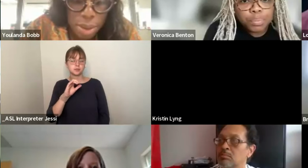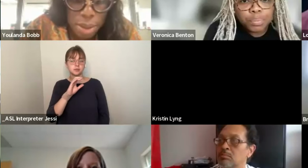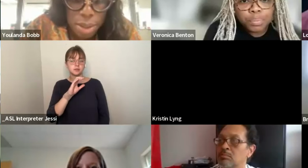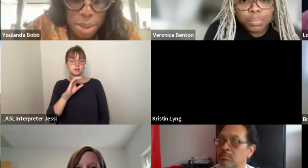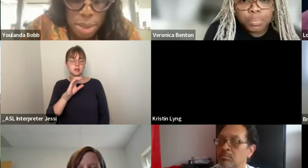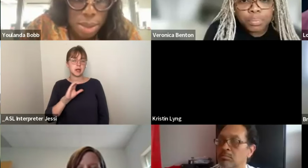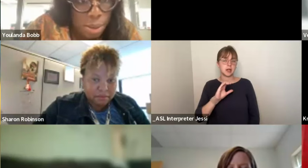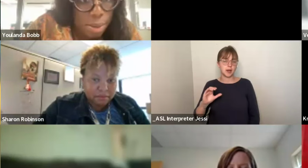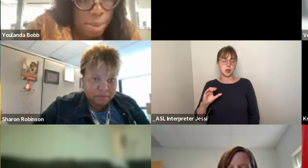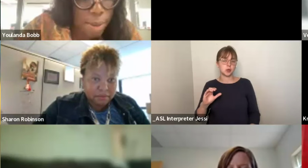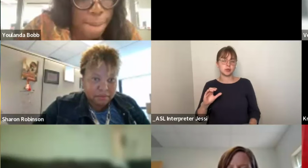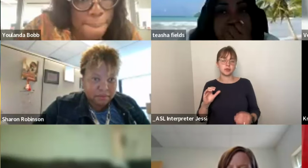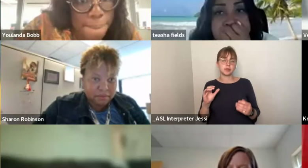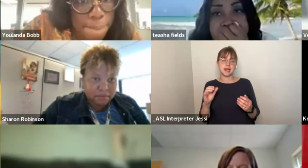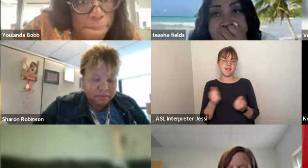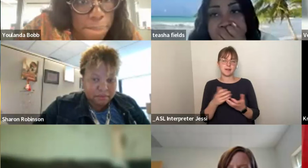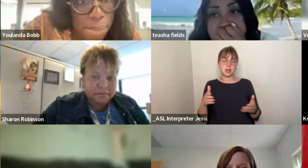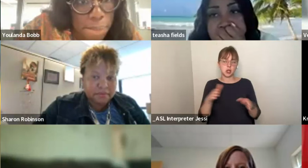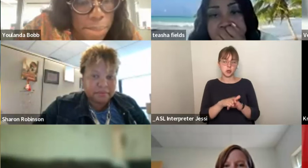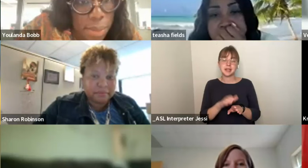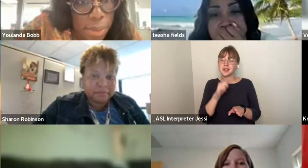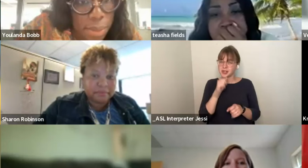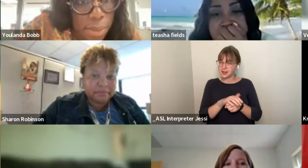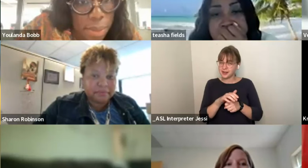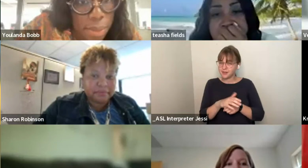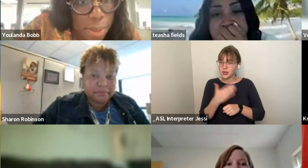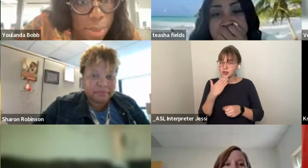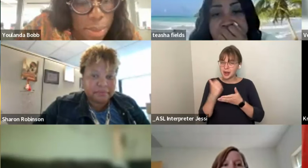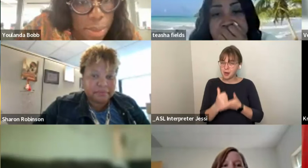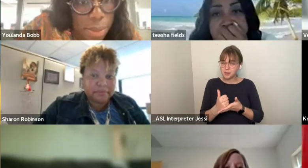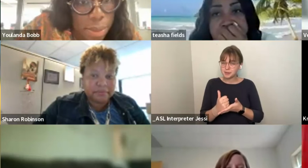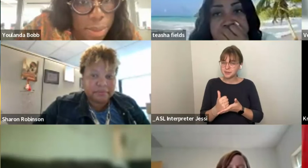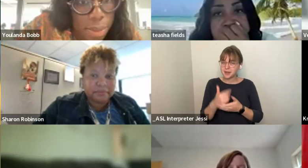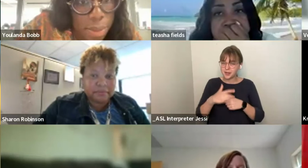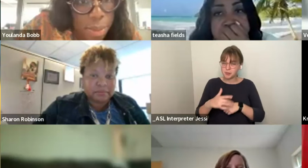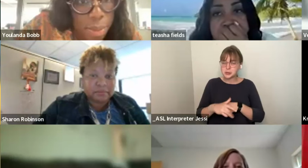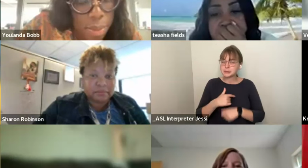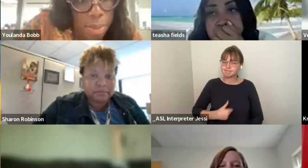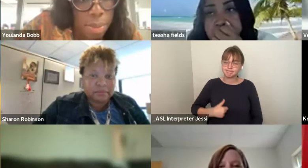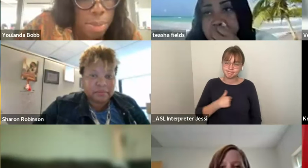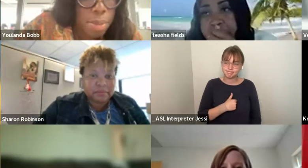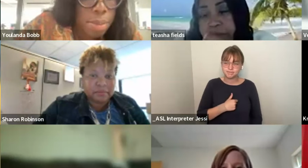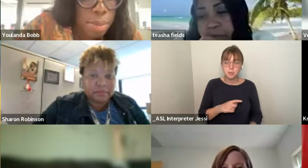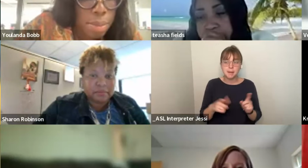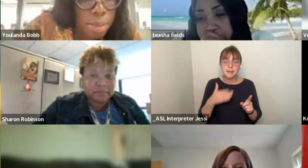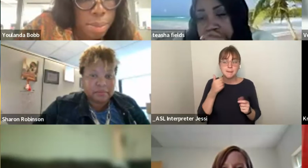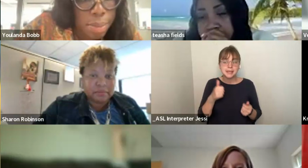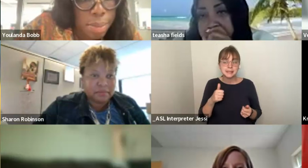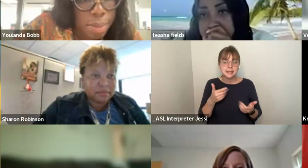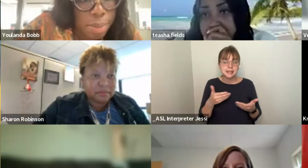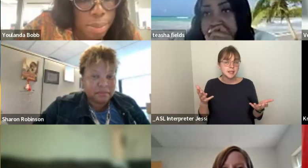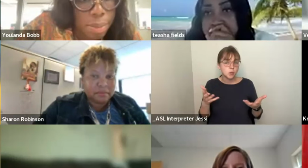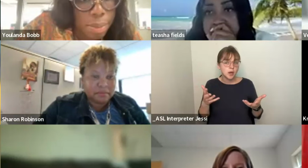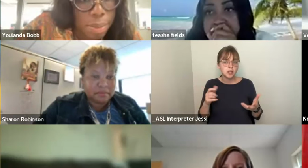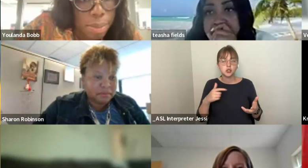No, there's not a lot of good help out there, and I'm sorry. So the best thing that I can tell you is get a really